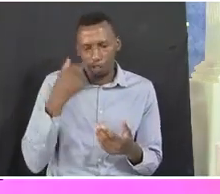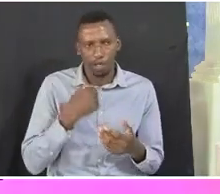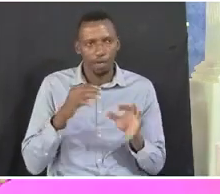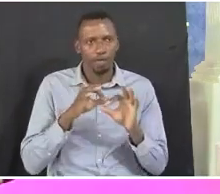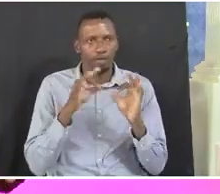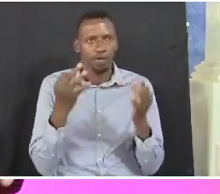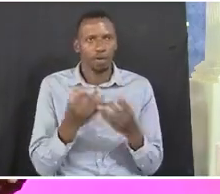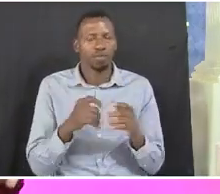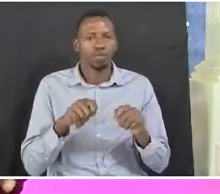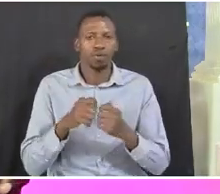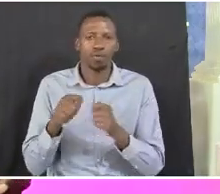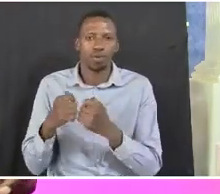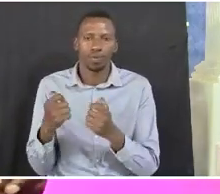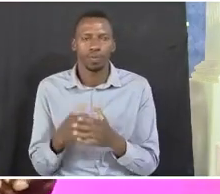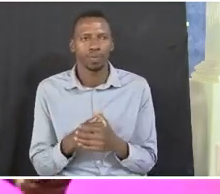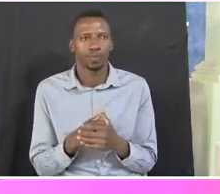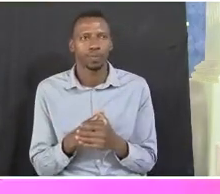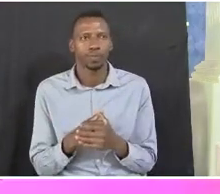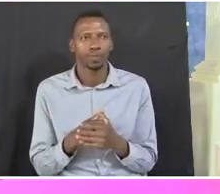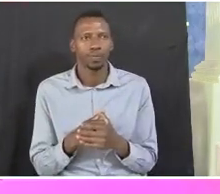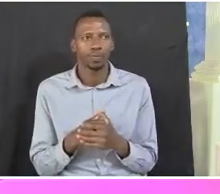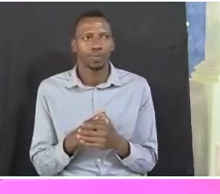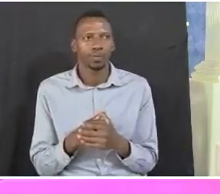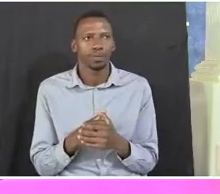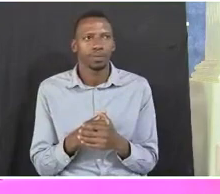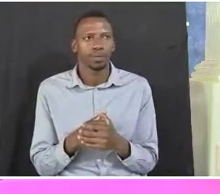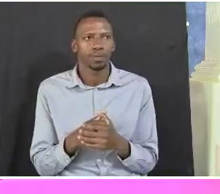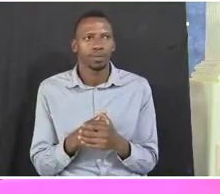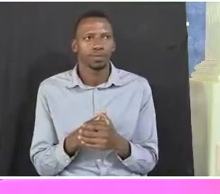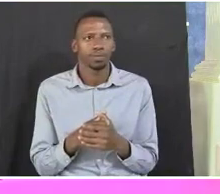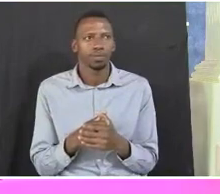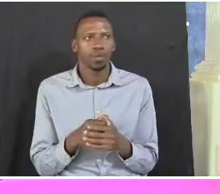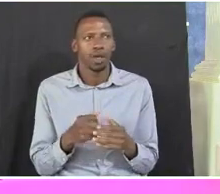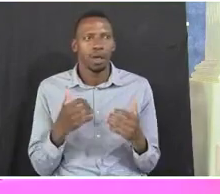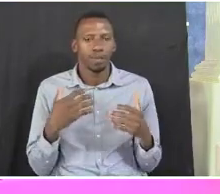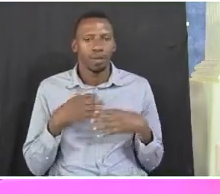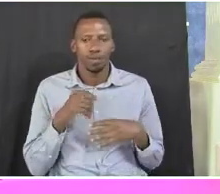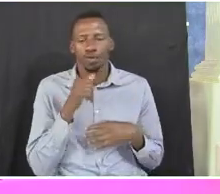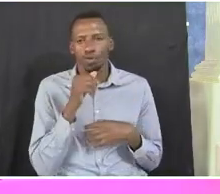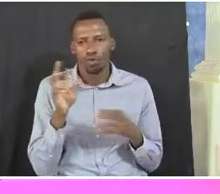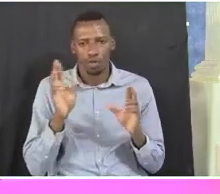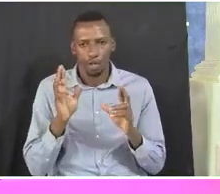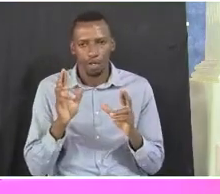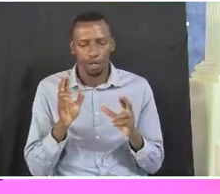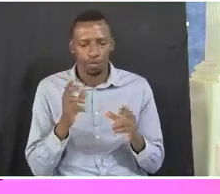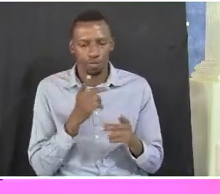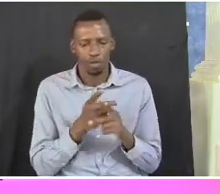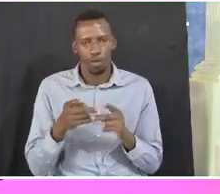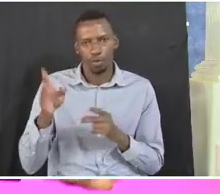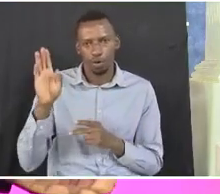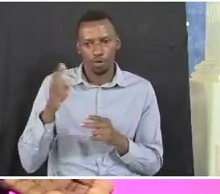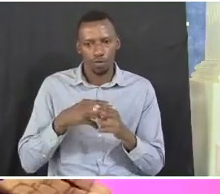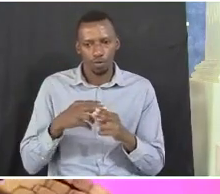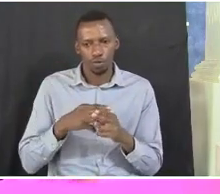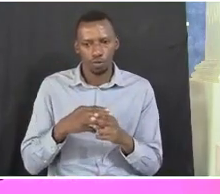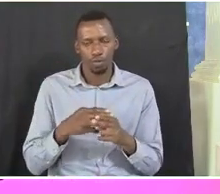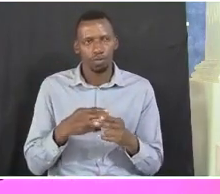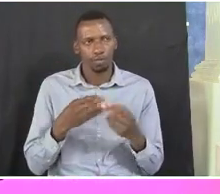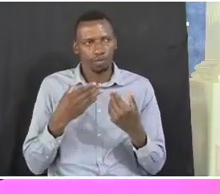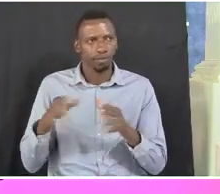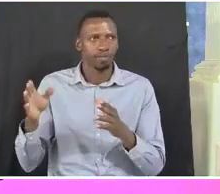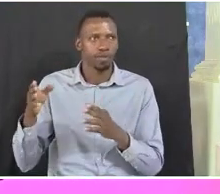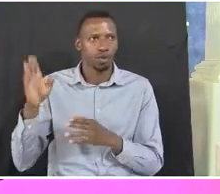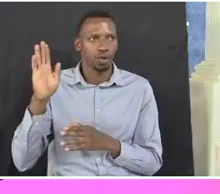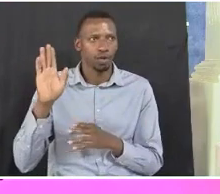family brokenness. Not desiring to retain God in their knowledge, they soon came to deny his existence.